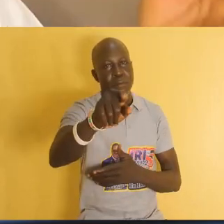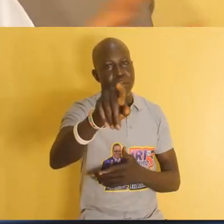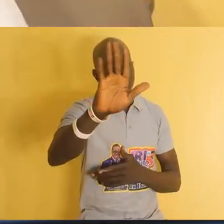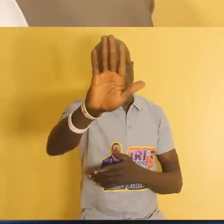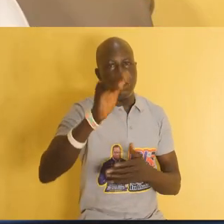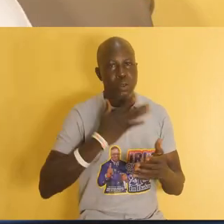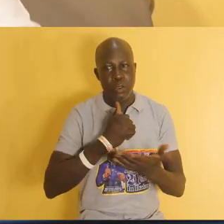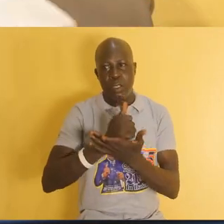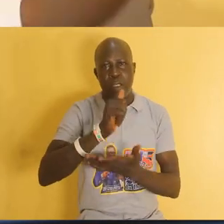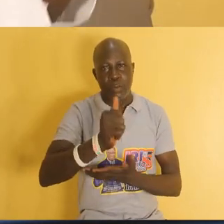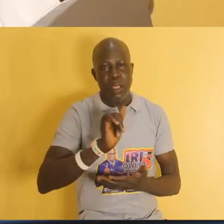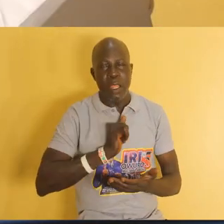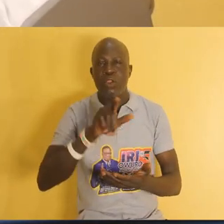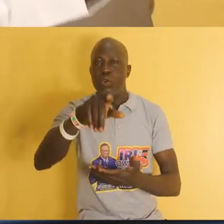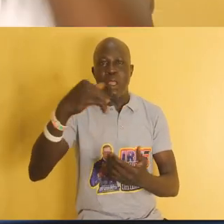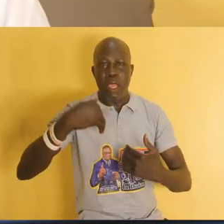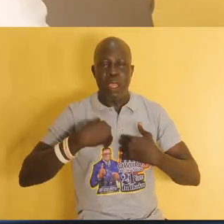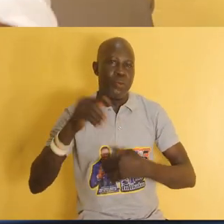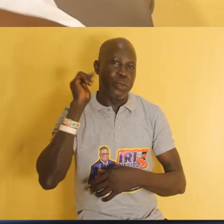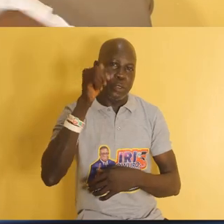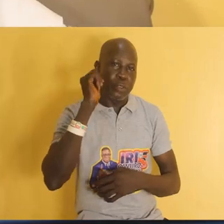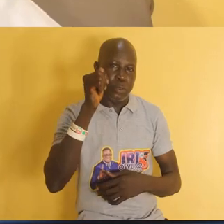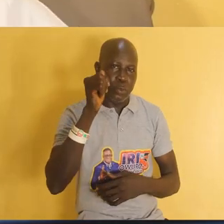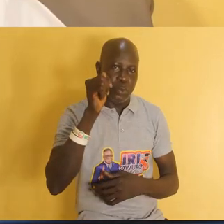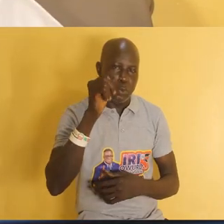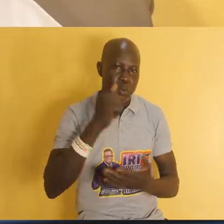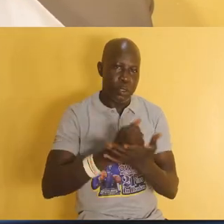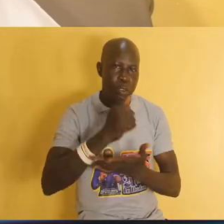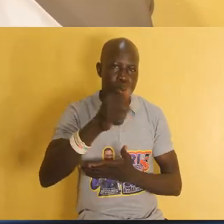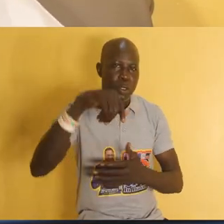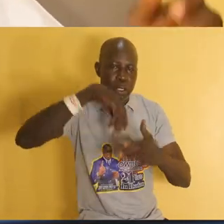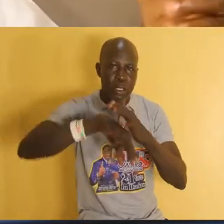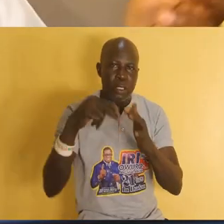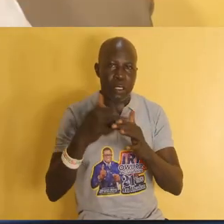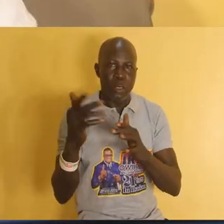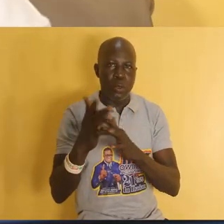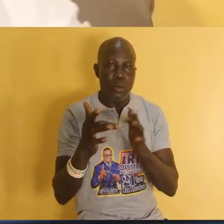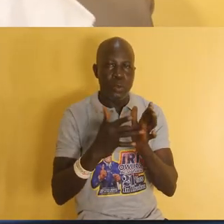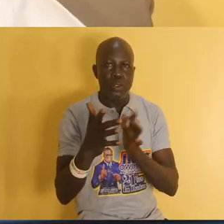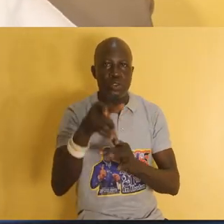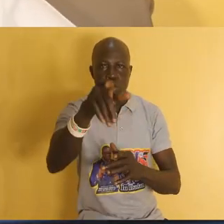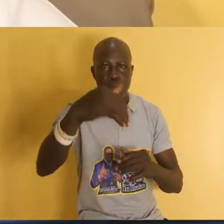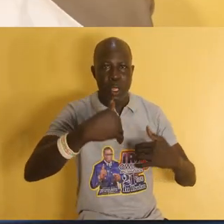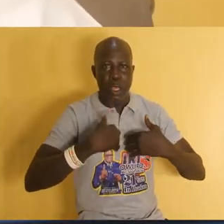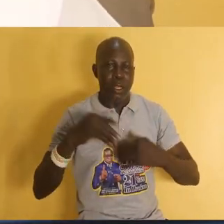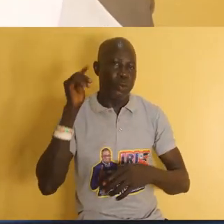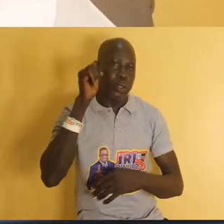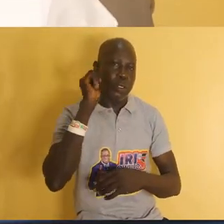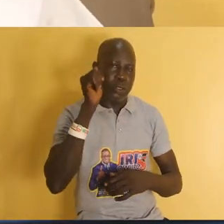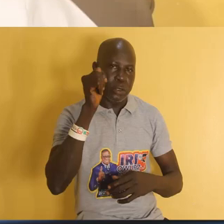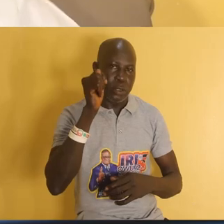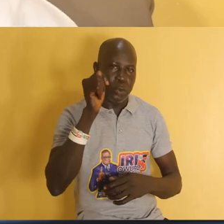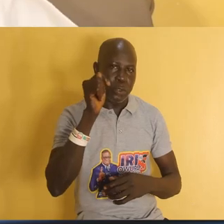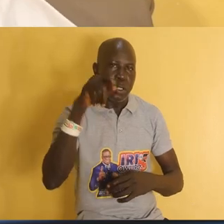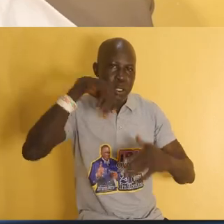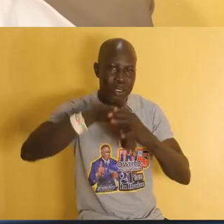Ami ele mo fe. I want to hear. One testimony. Amen. We have testimony. Lo ko Jesu. One testimony. Amen. We